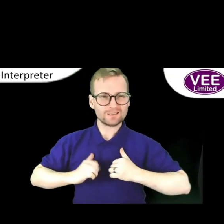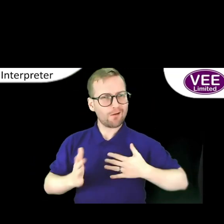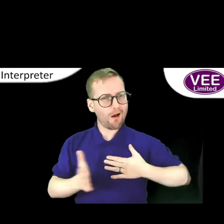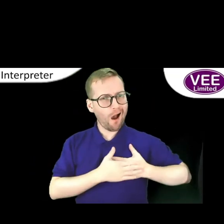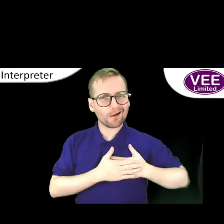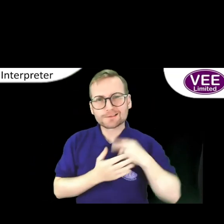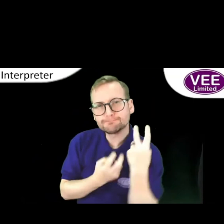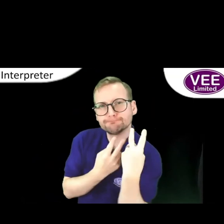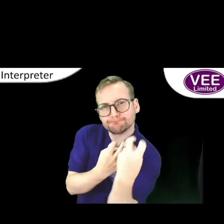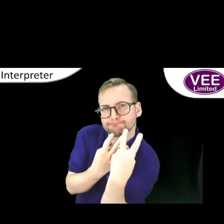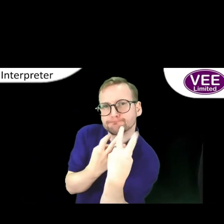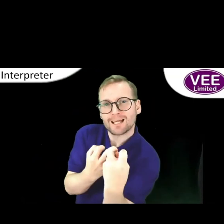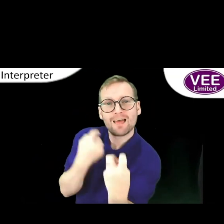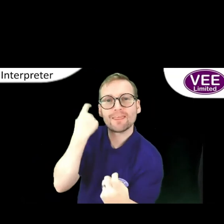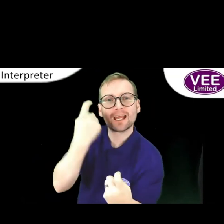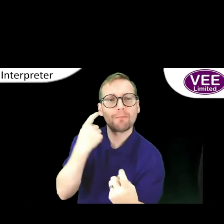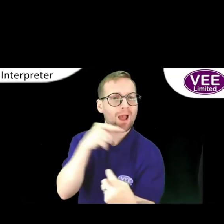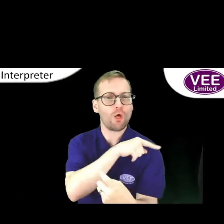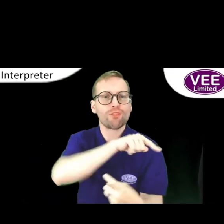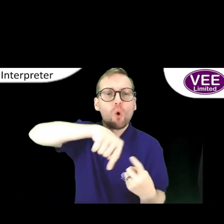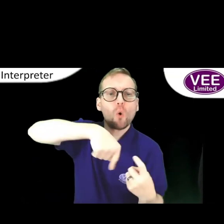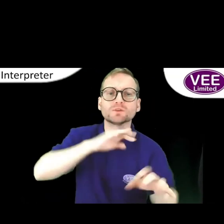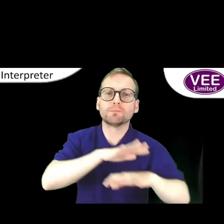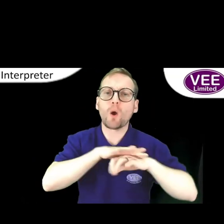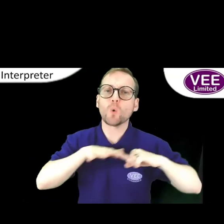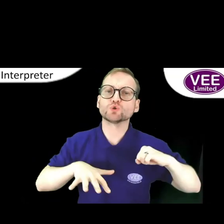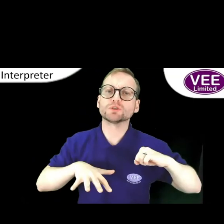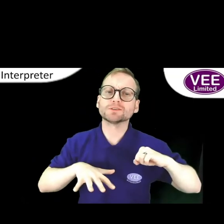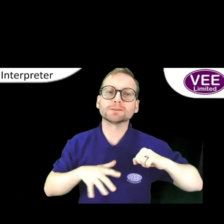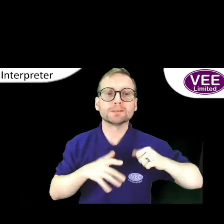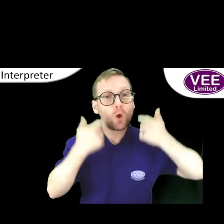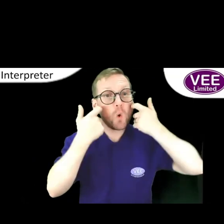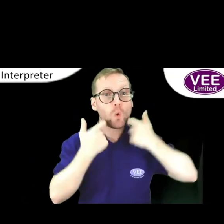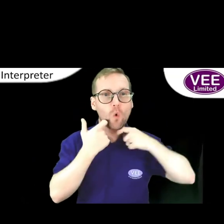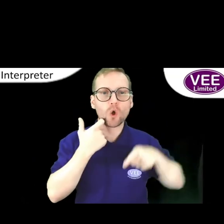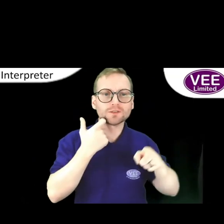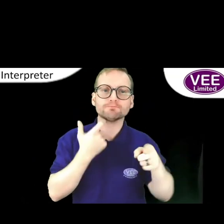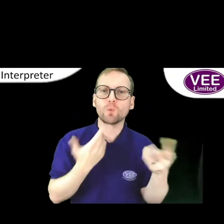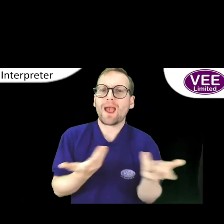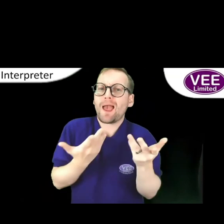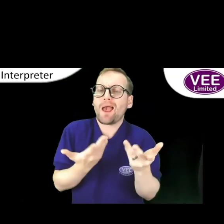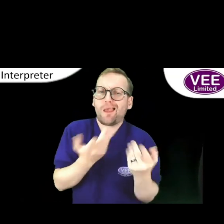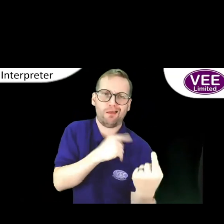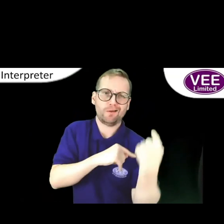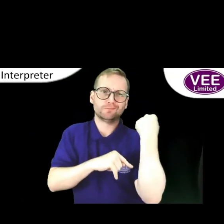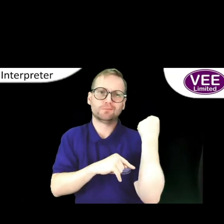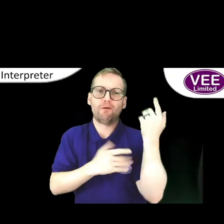heart, and think about those poachers bold that night in Rufford Park.